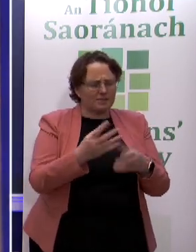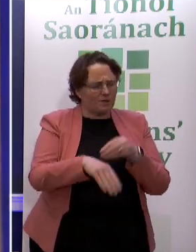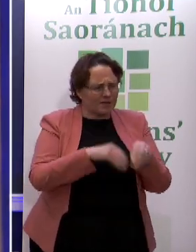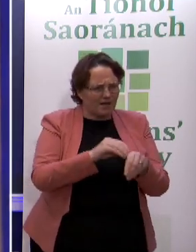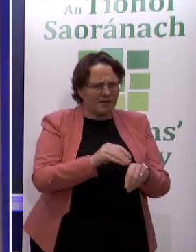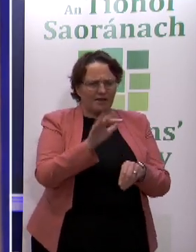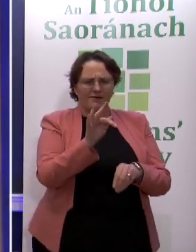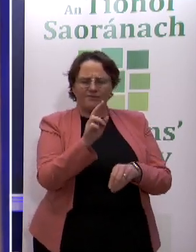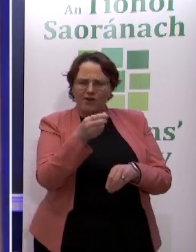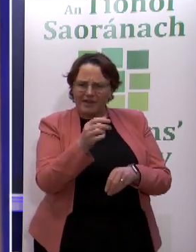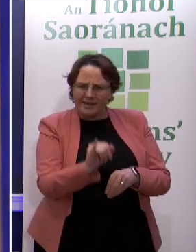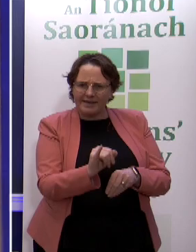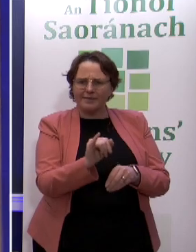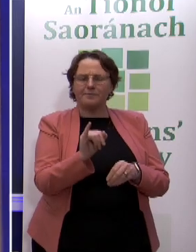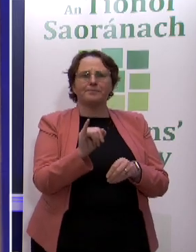of